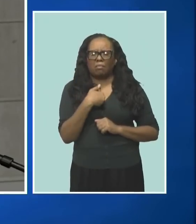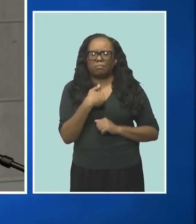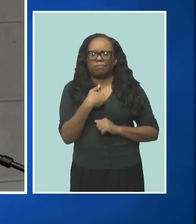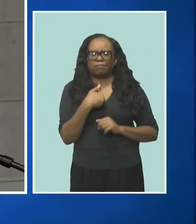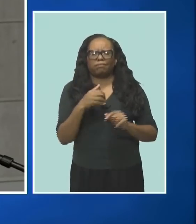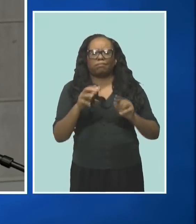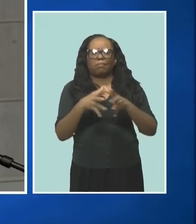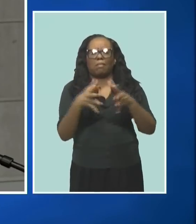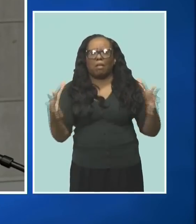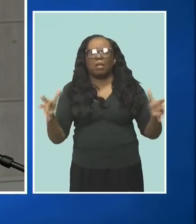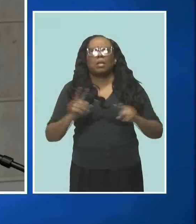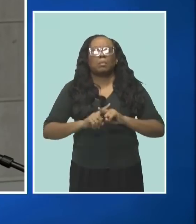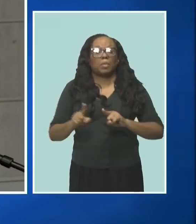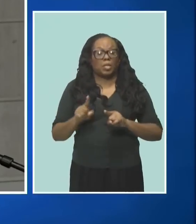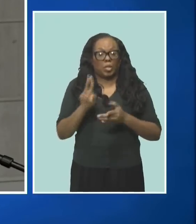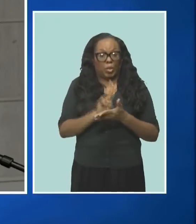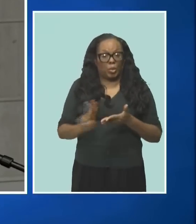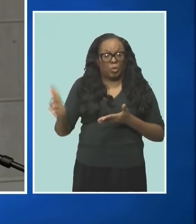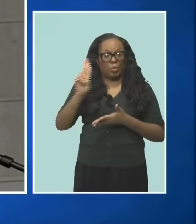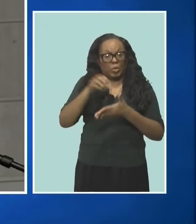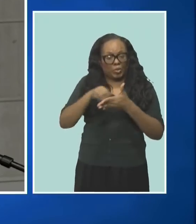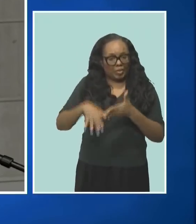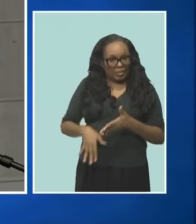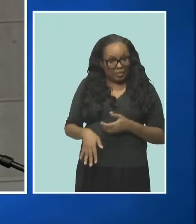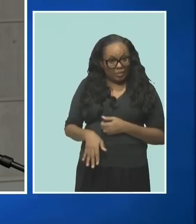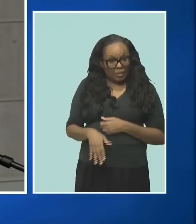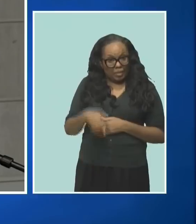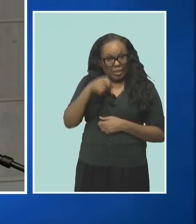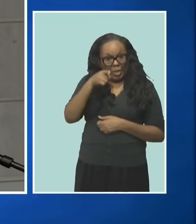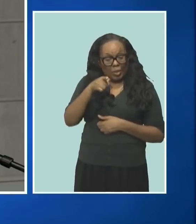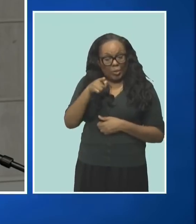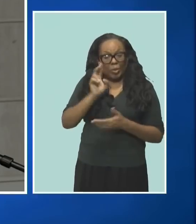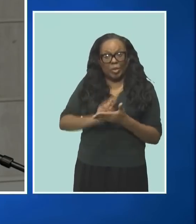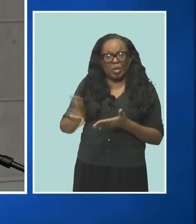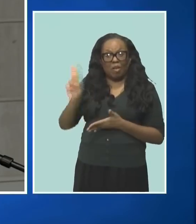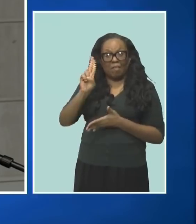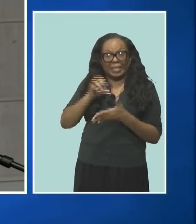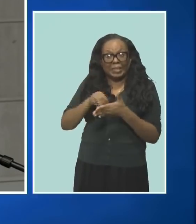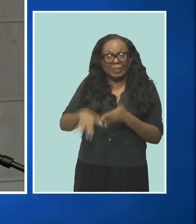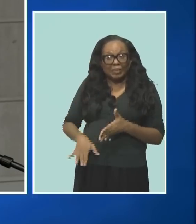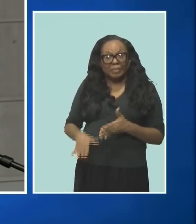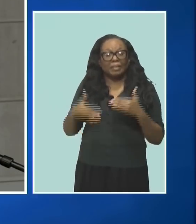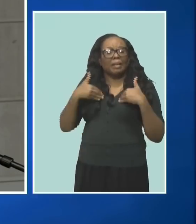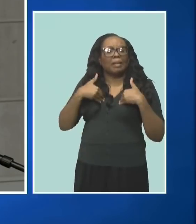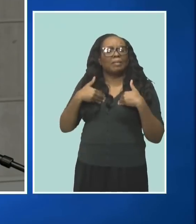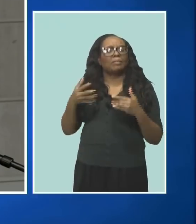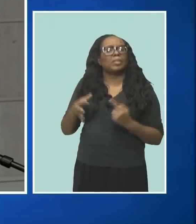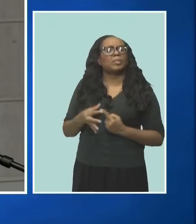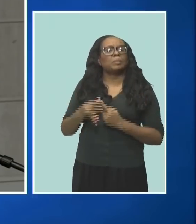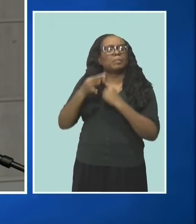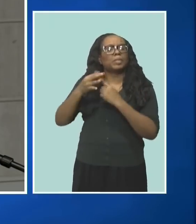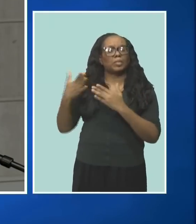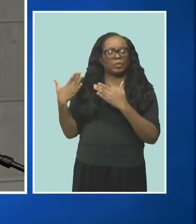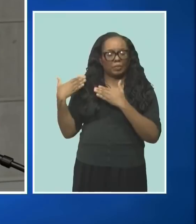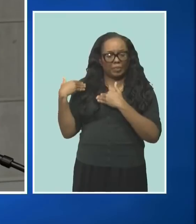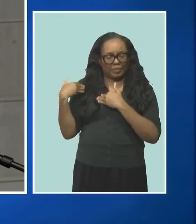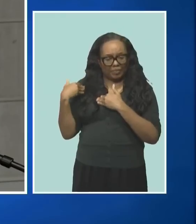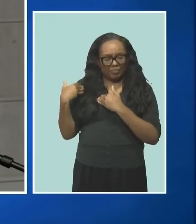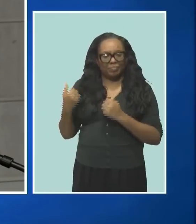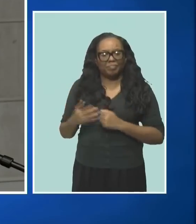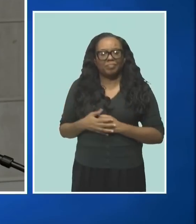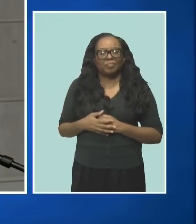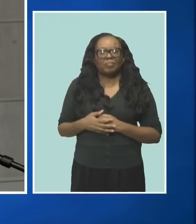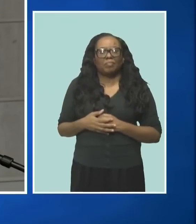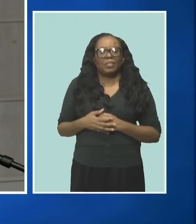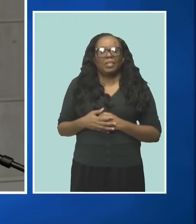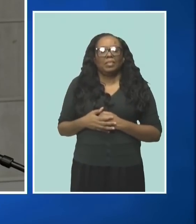boot is in fact on the other foot. You actually have a special responsibility as UWI students to